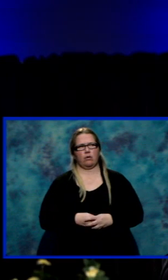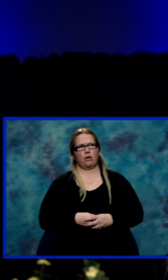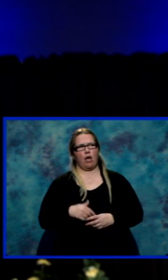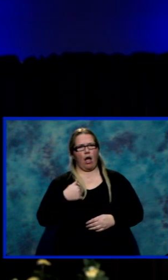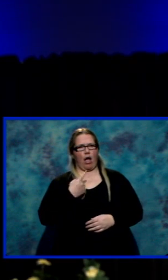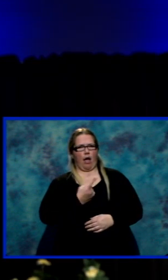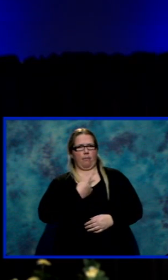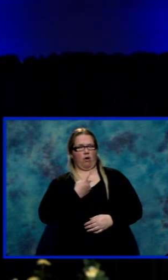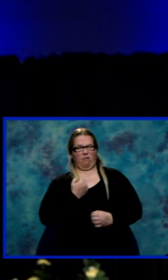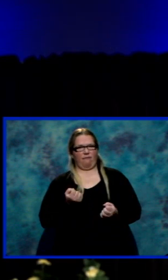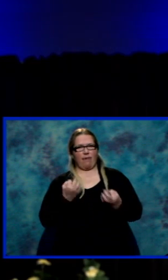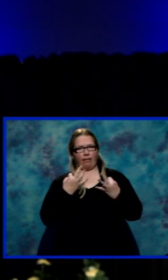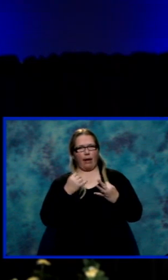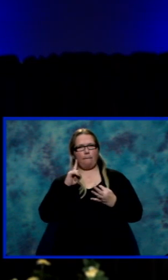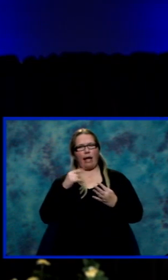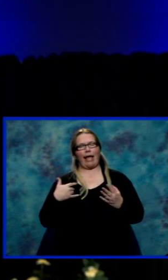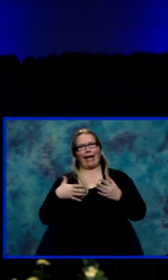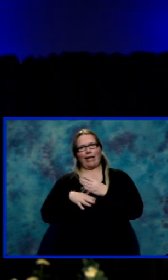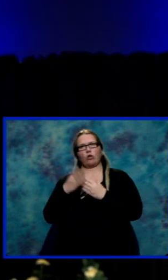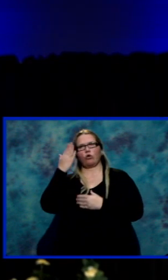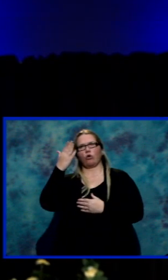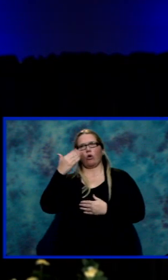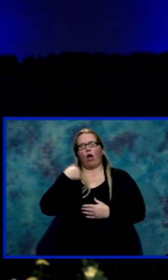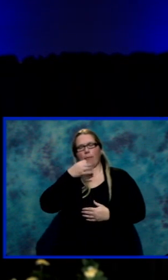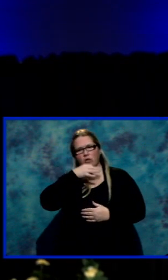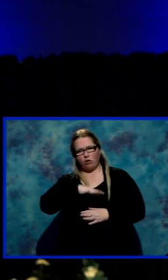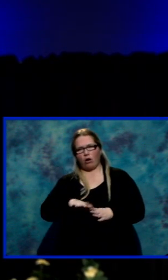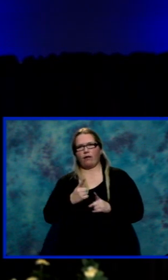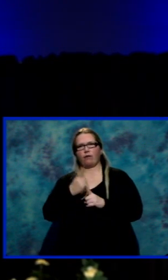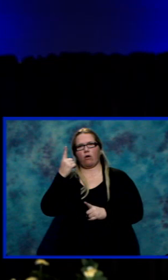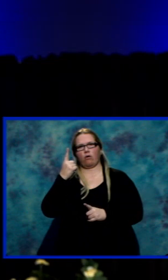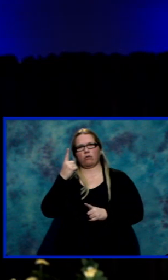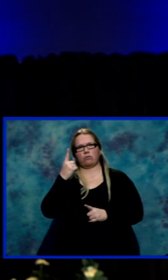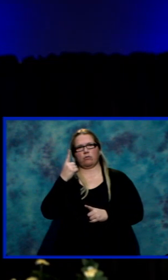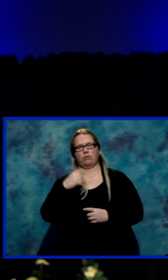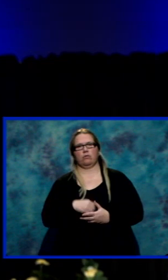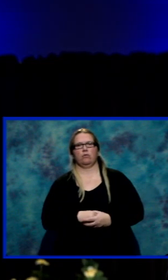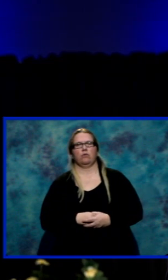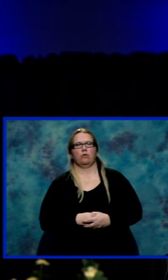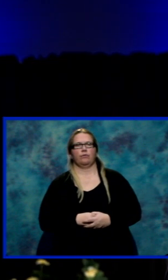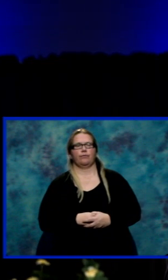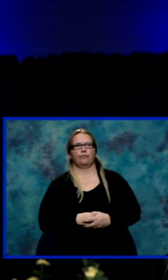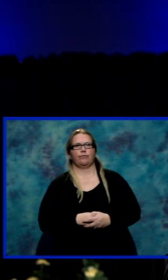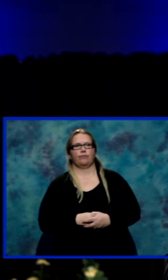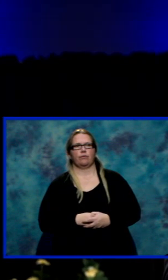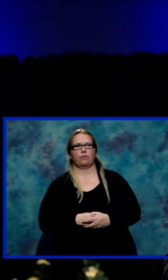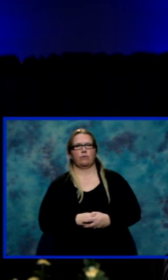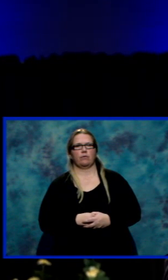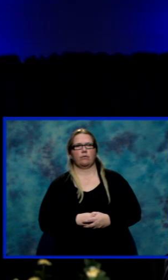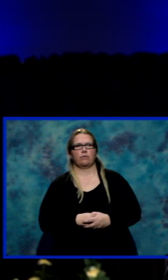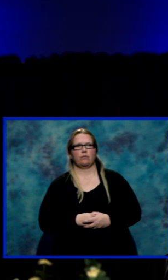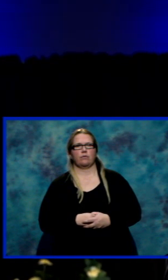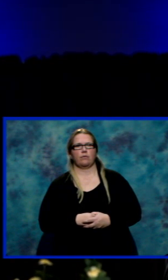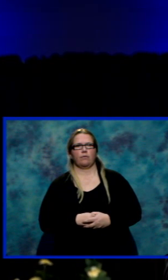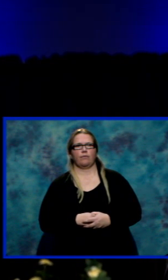own am nothing, but in you I am a child of God, a prince who is dwelling in heavenly places, as the Apostle Paul